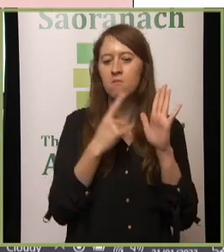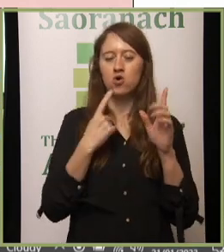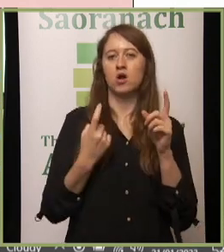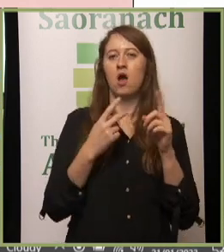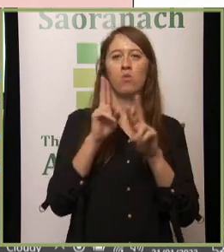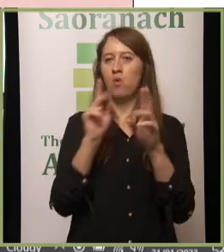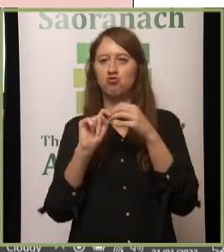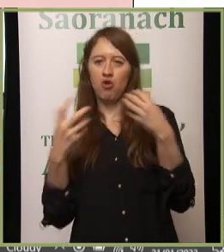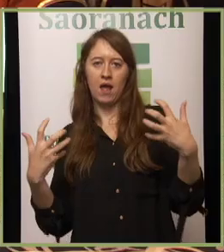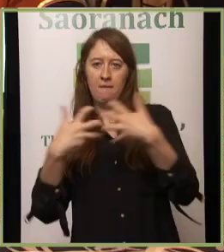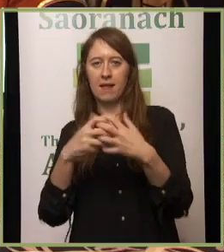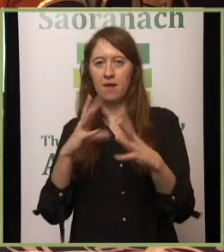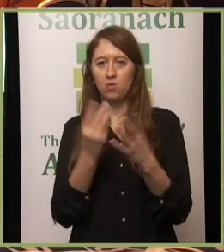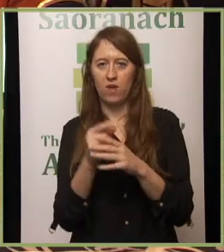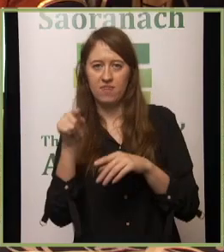Keith?